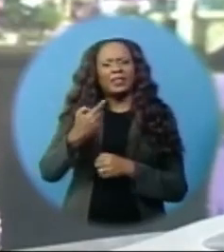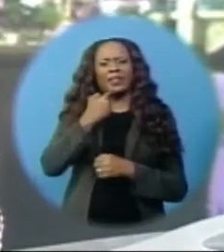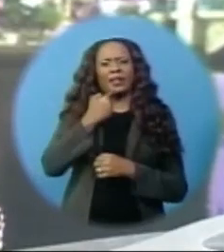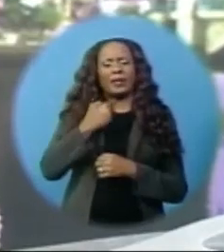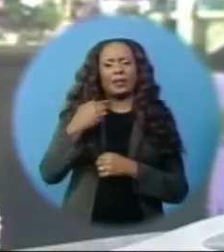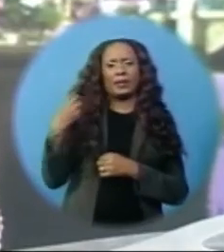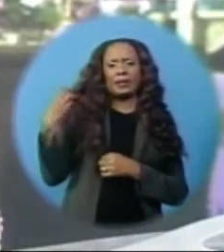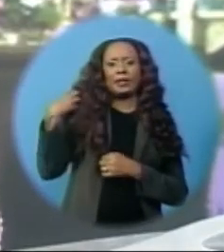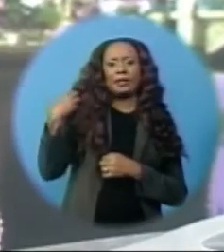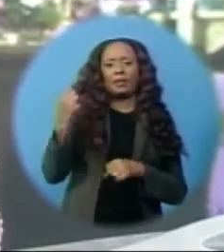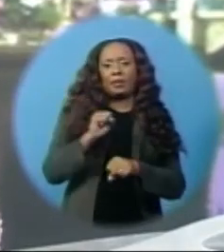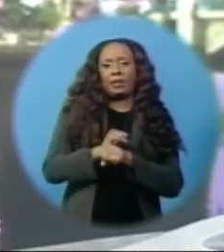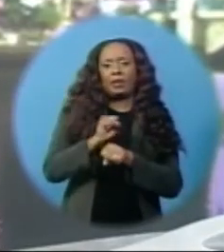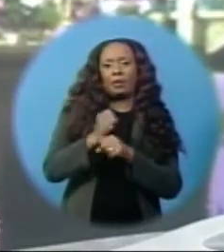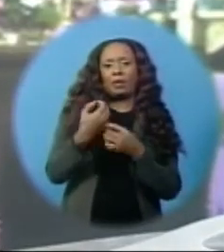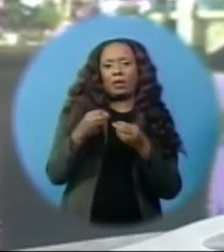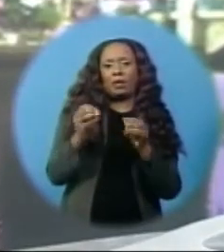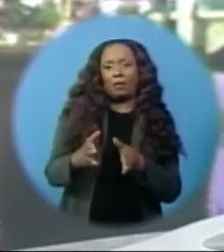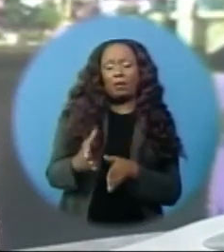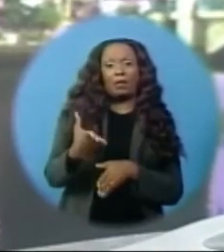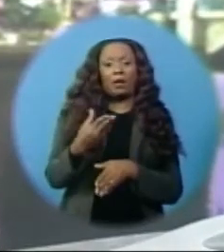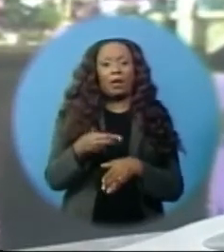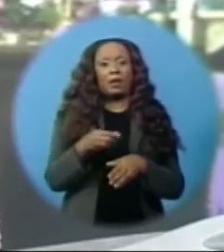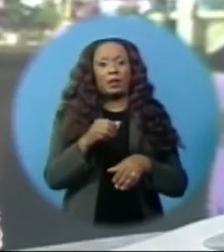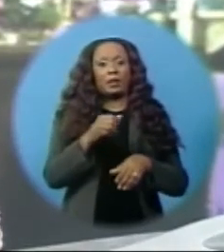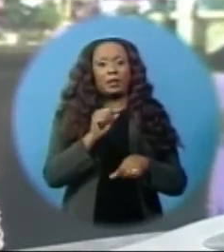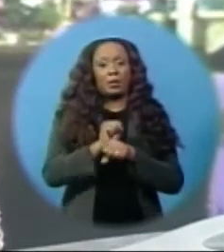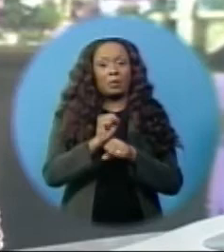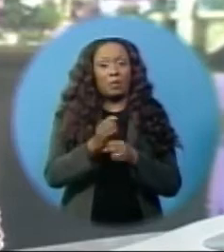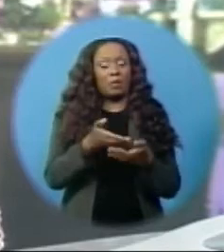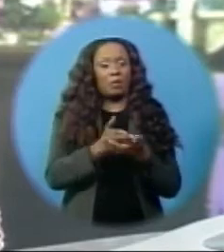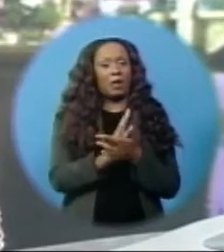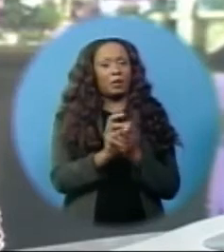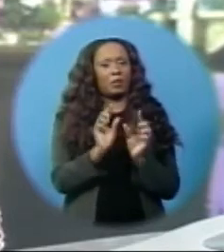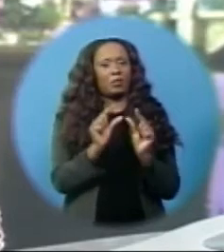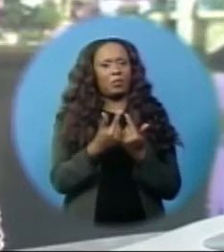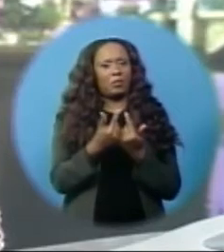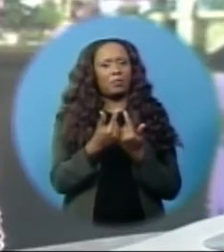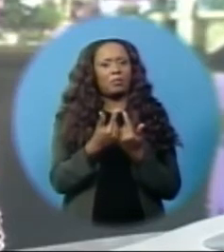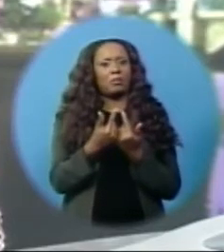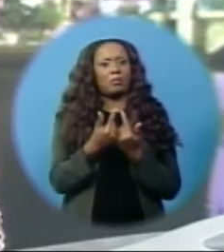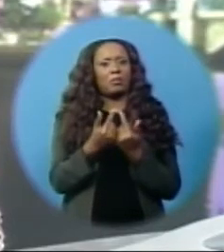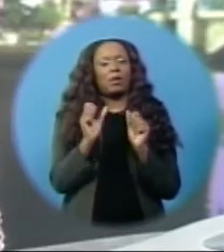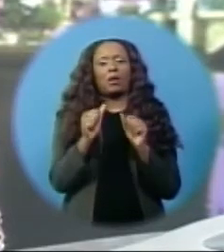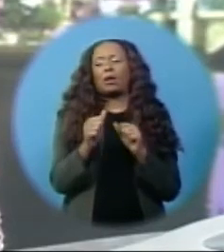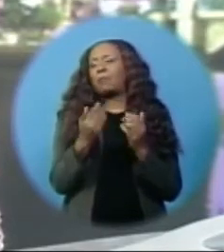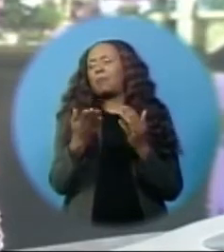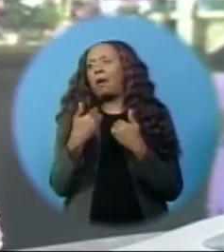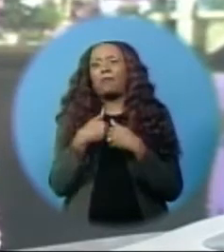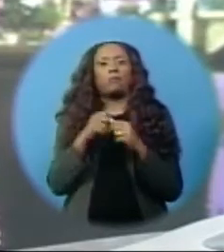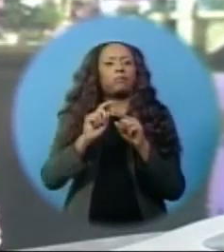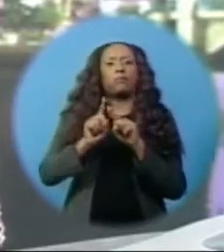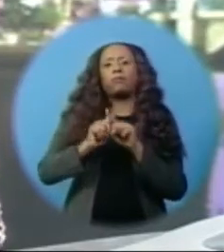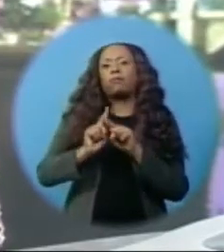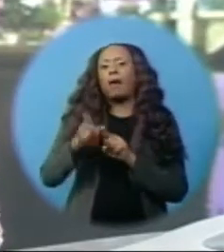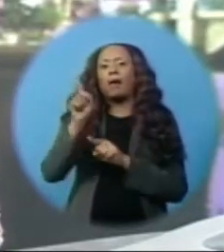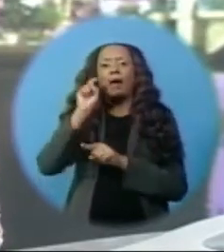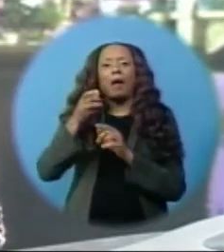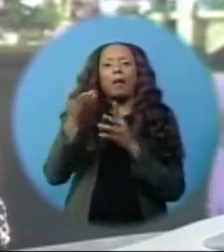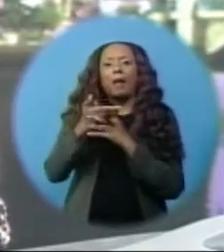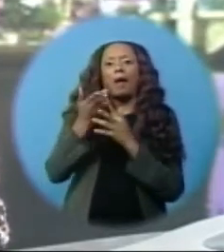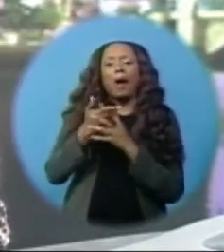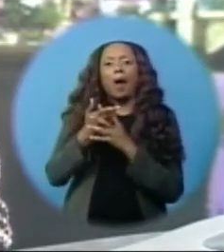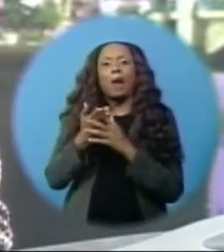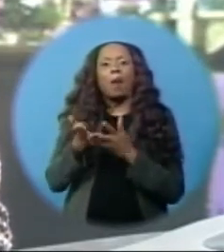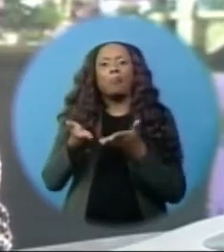court. She says the Chief Labour Officer and Employment Rights Tribunal could be inundated with sexual harassment cases, especially